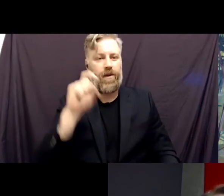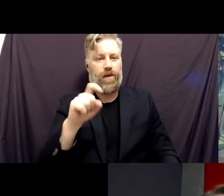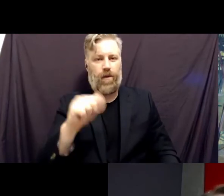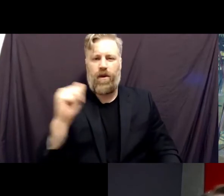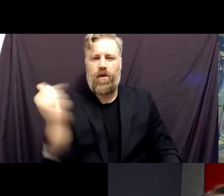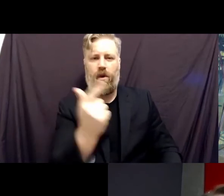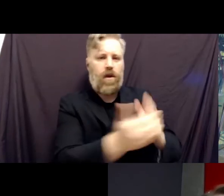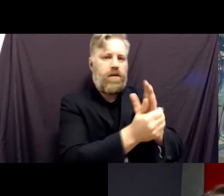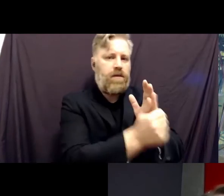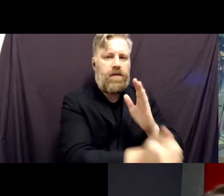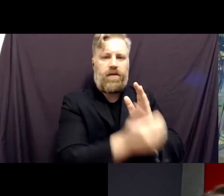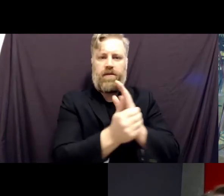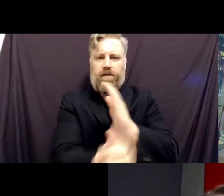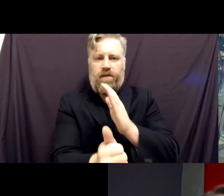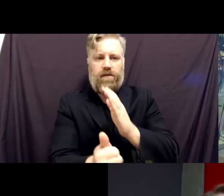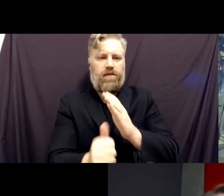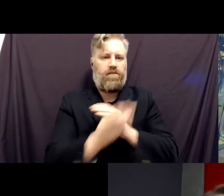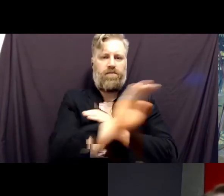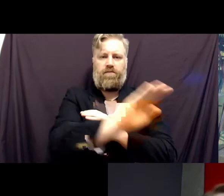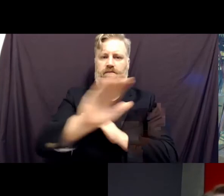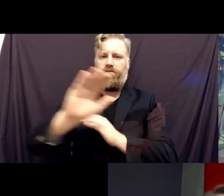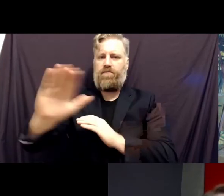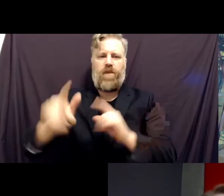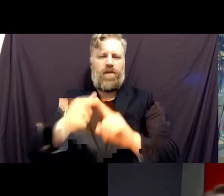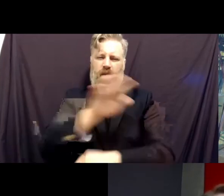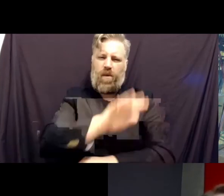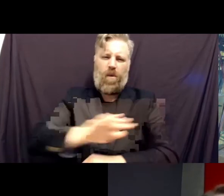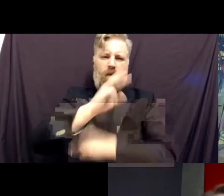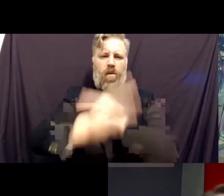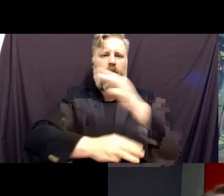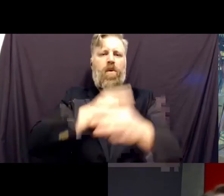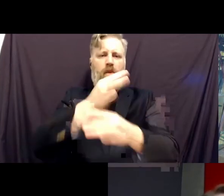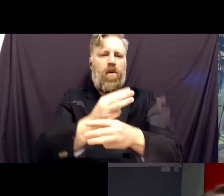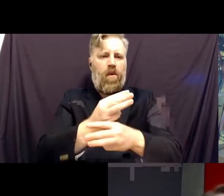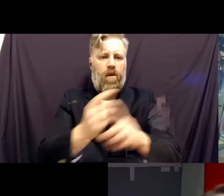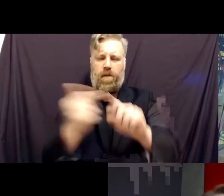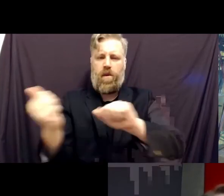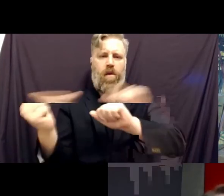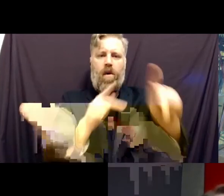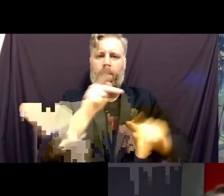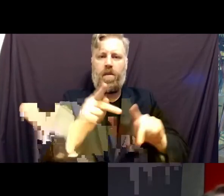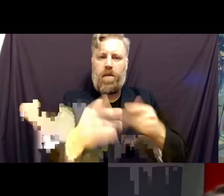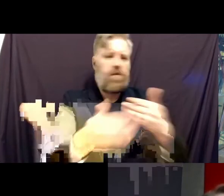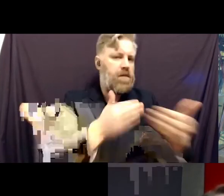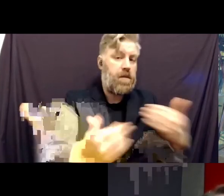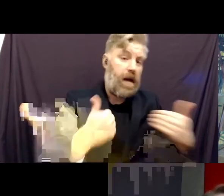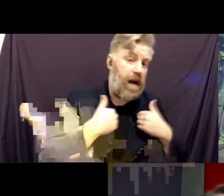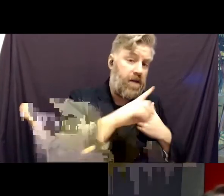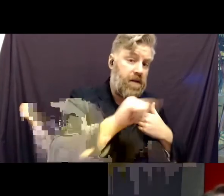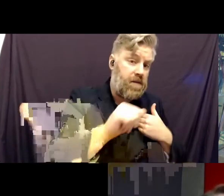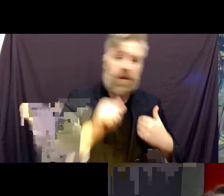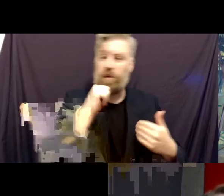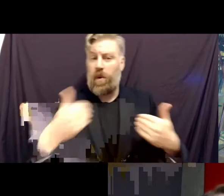and excellences from all over the world, from all people with and without disabilities